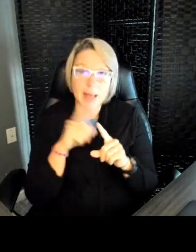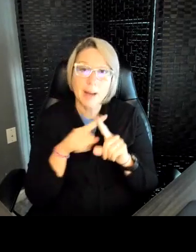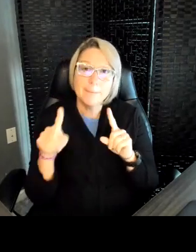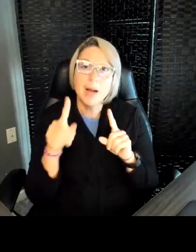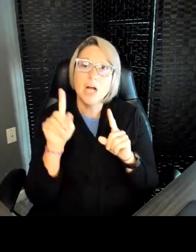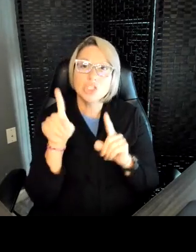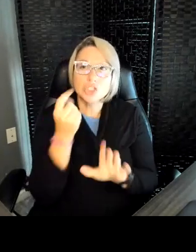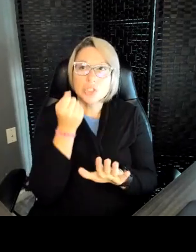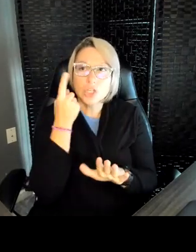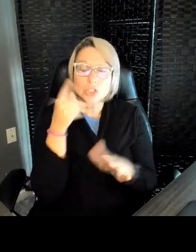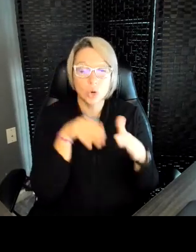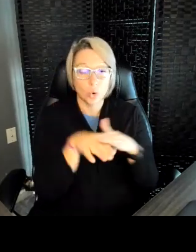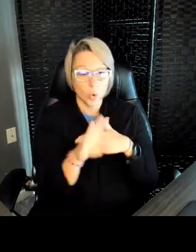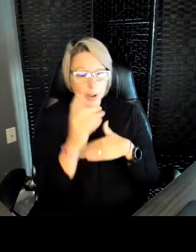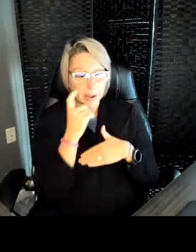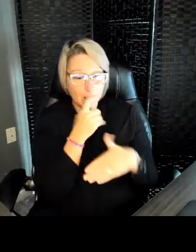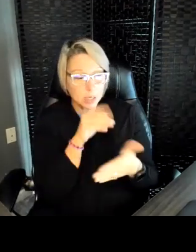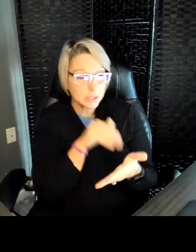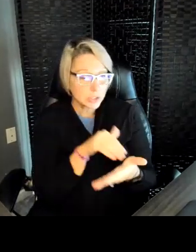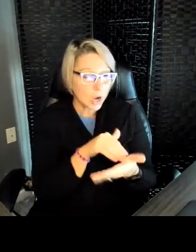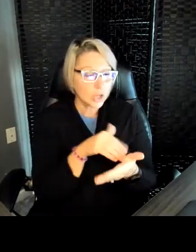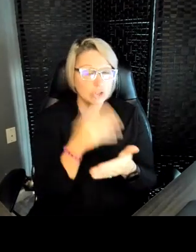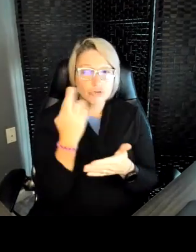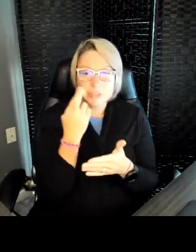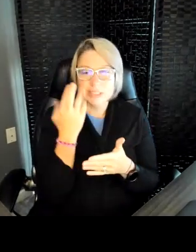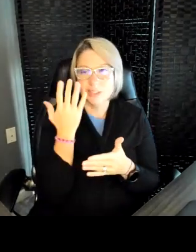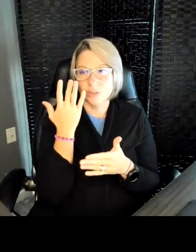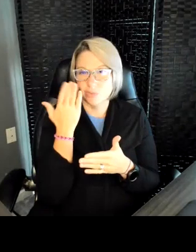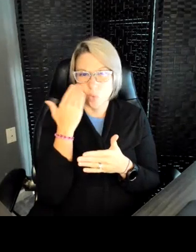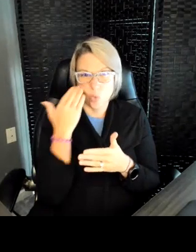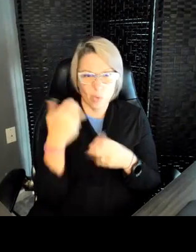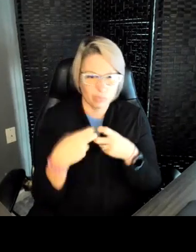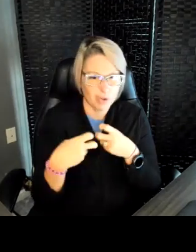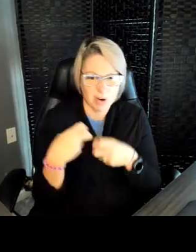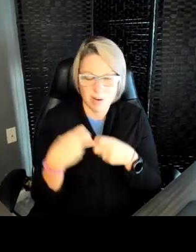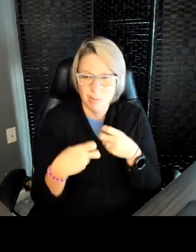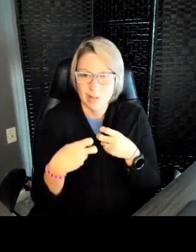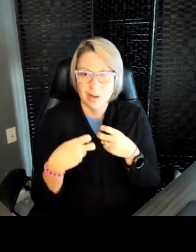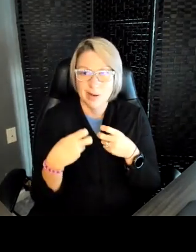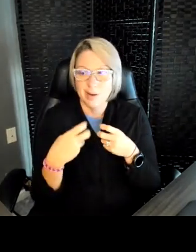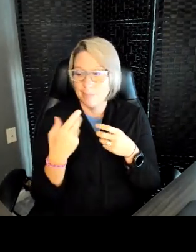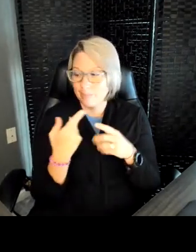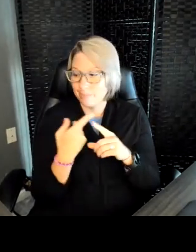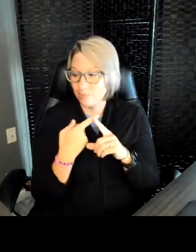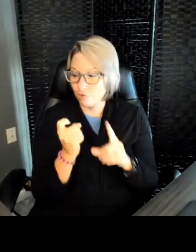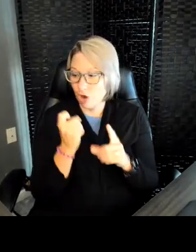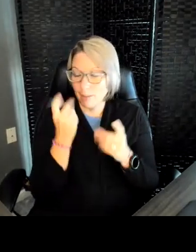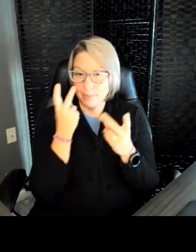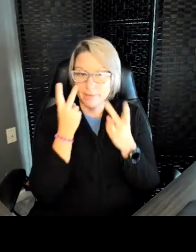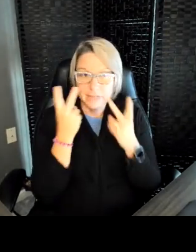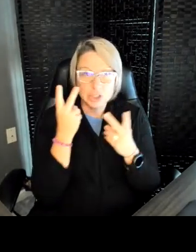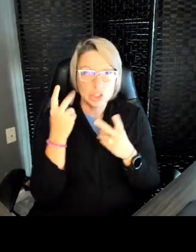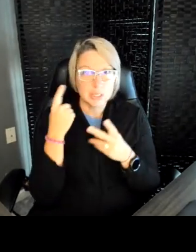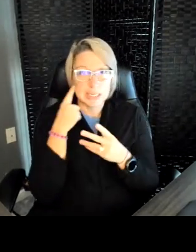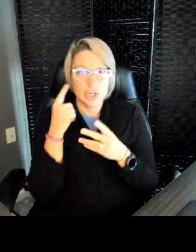eye doctors, sometimes they're going because they know there's a problem that may have resulted from a vision or hearing screening.